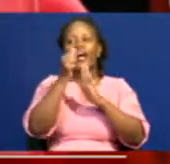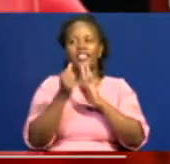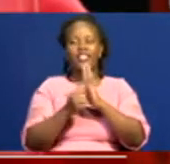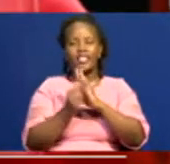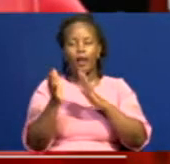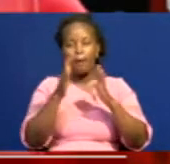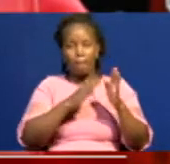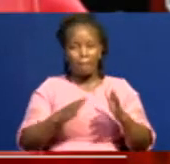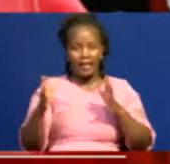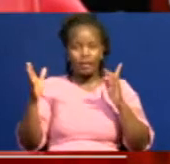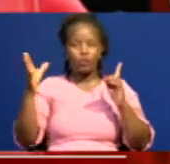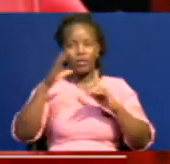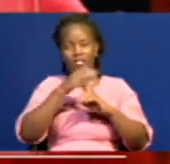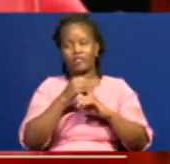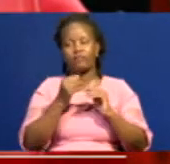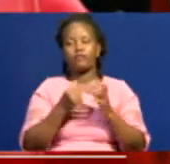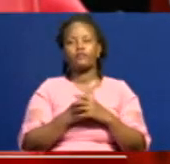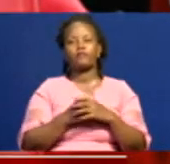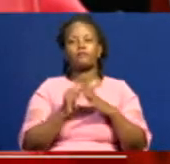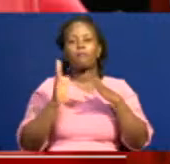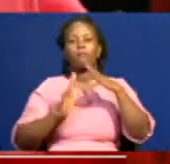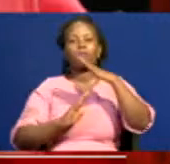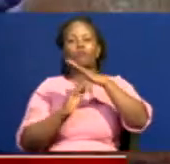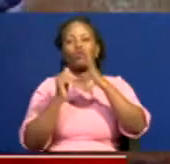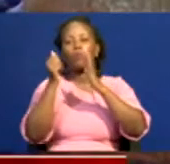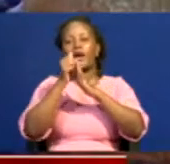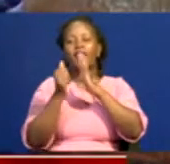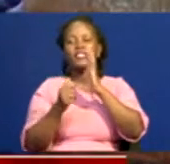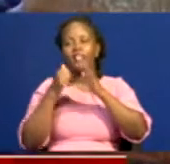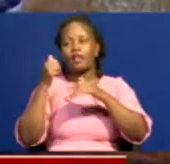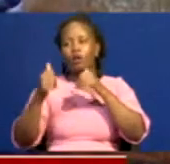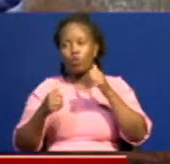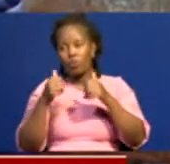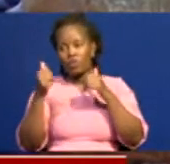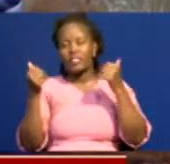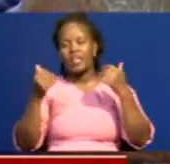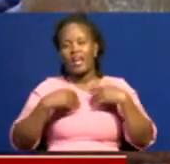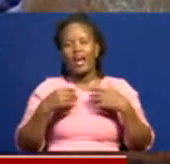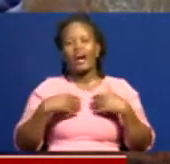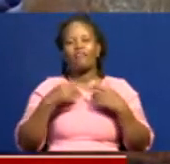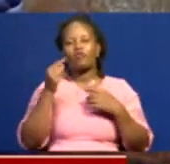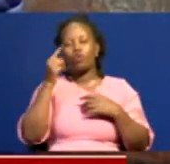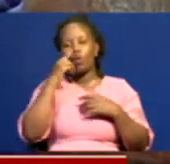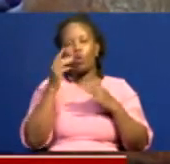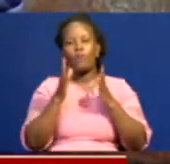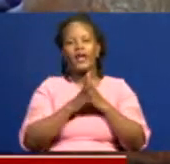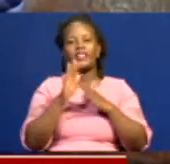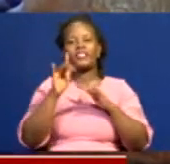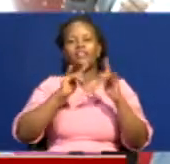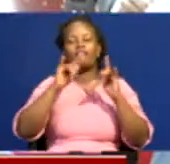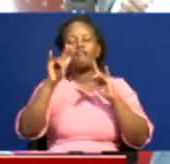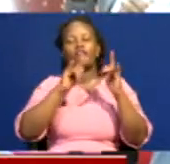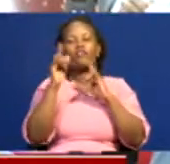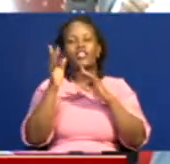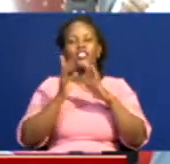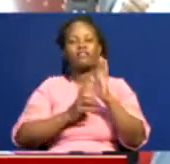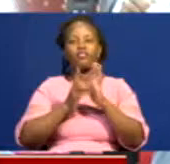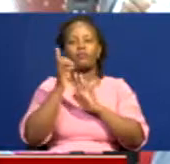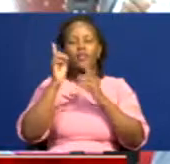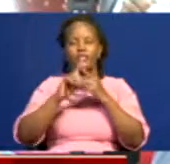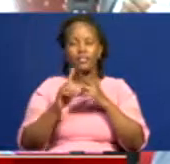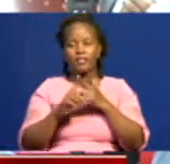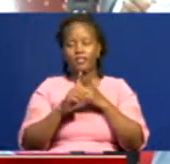tenure at the ministry. Top on the agenda is facilitation of domestic and foreign investments, development of special economic